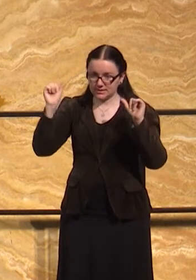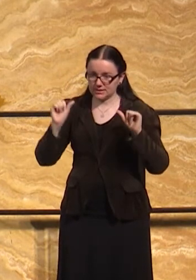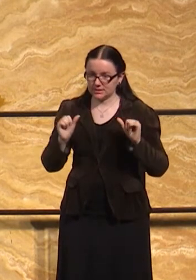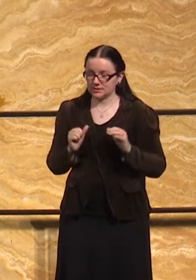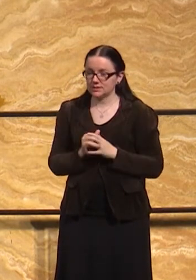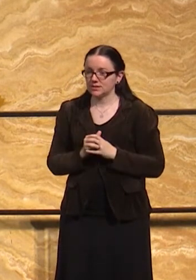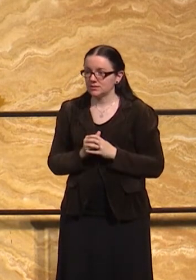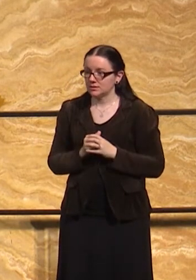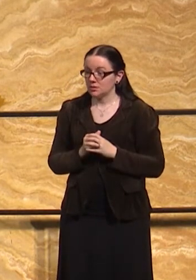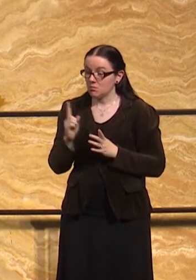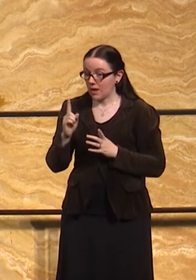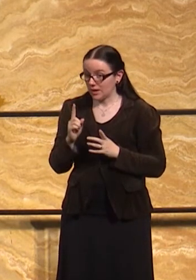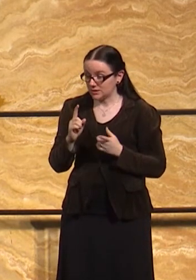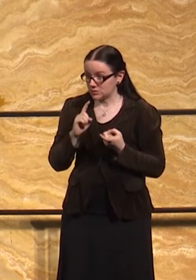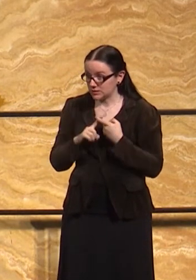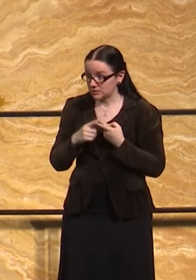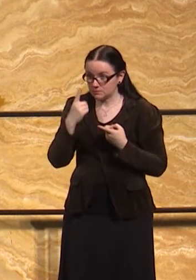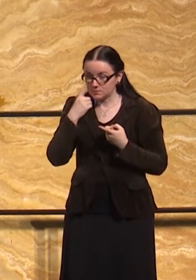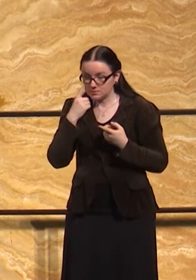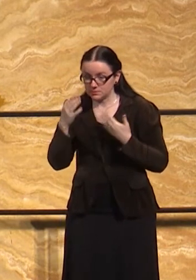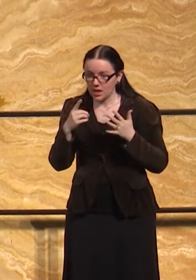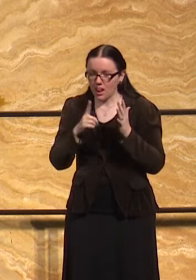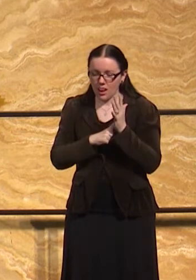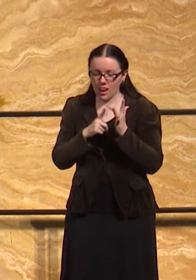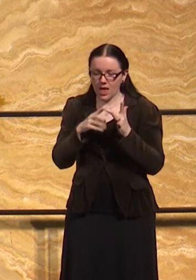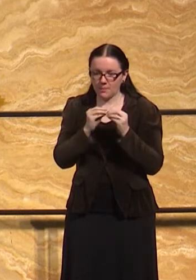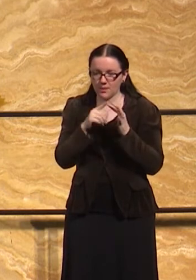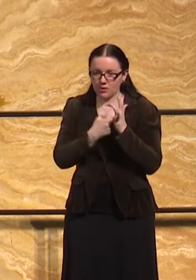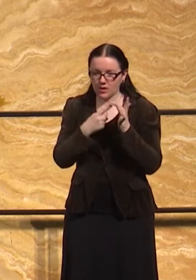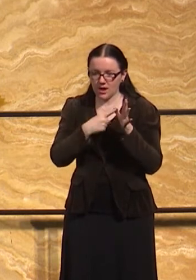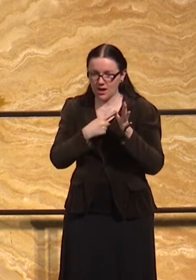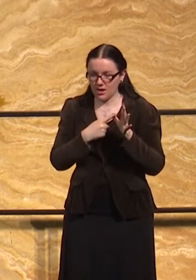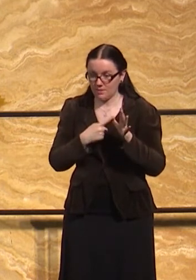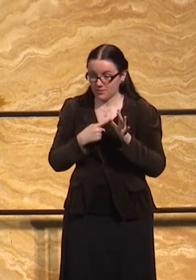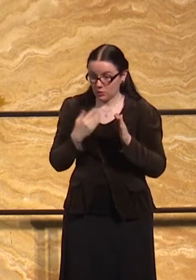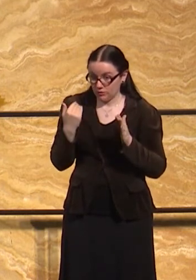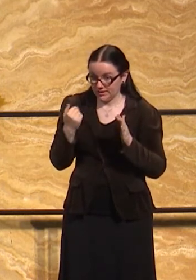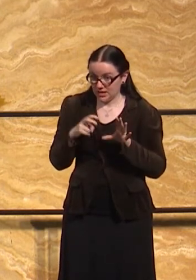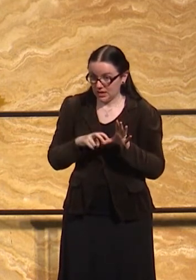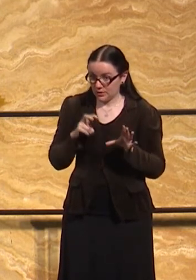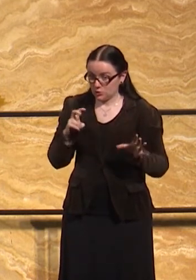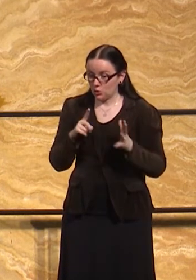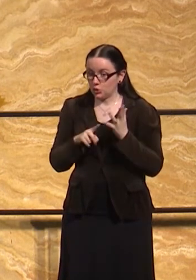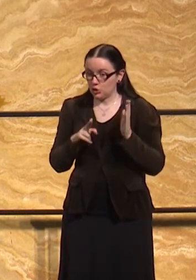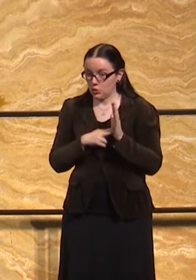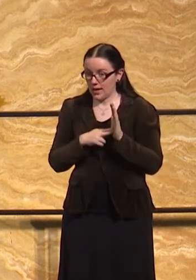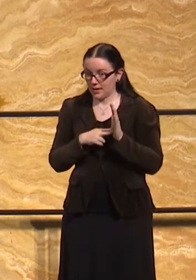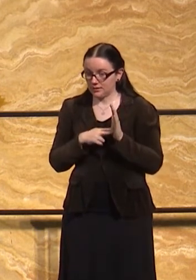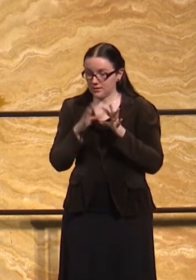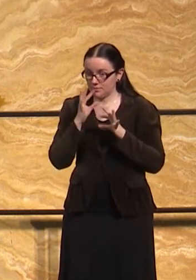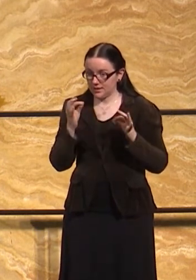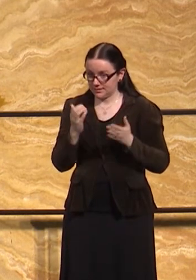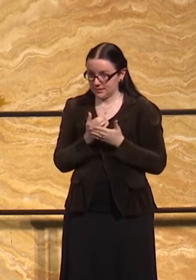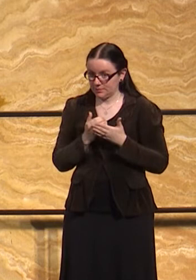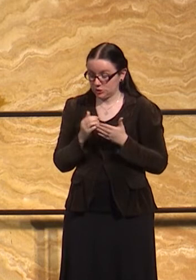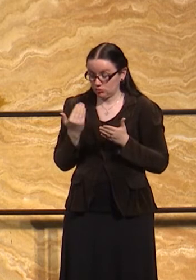out, it's still out. Liberia, we've only in the last year withdrawn UN forces from